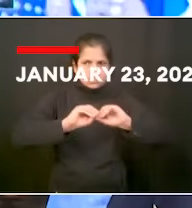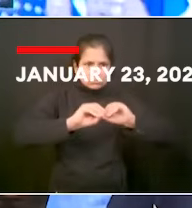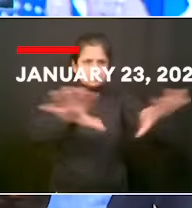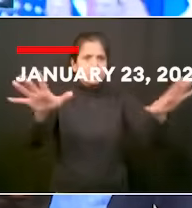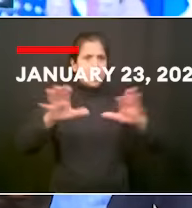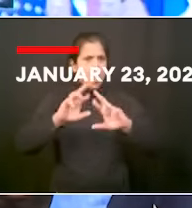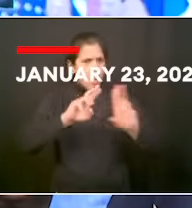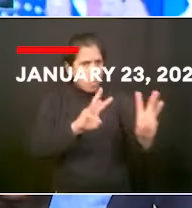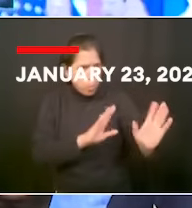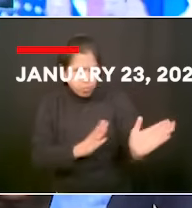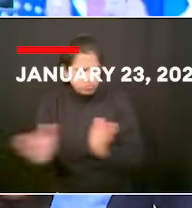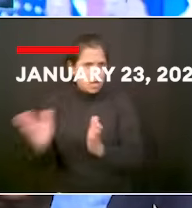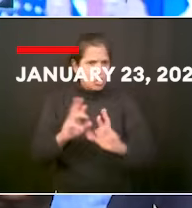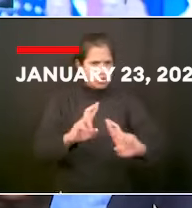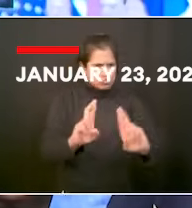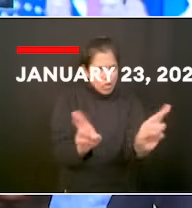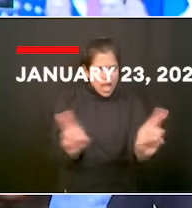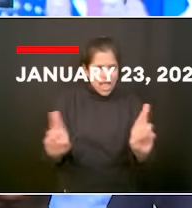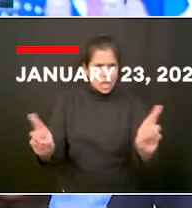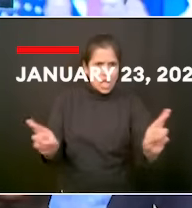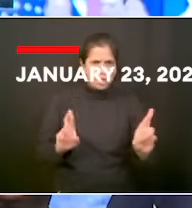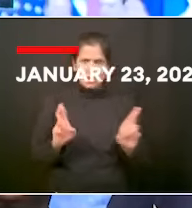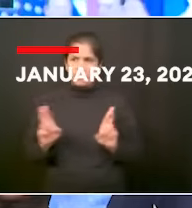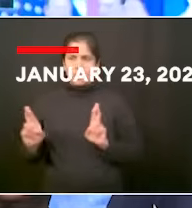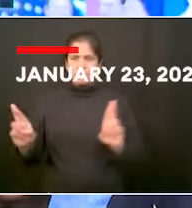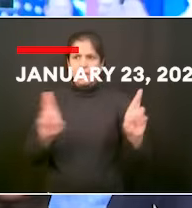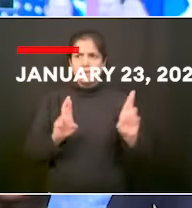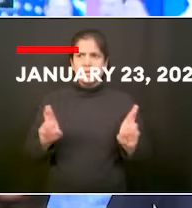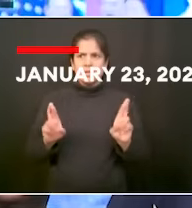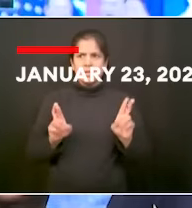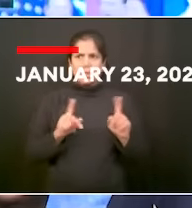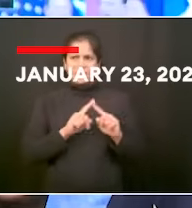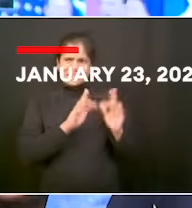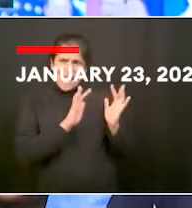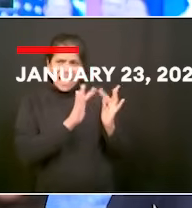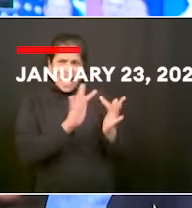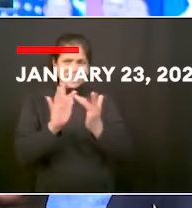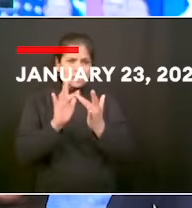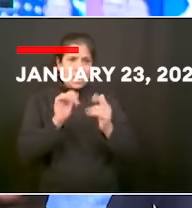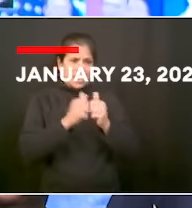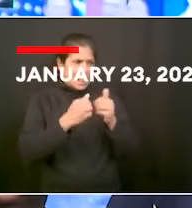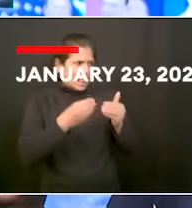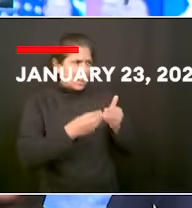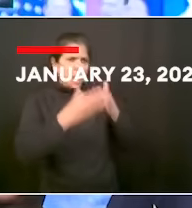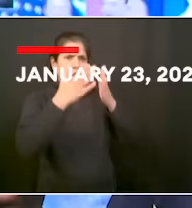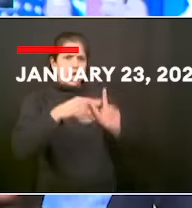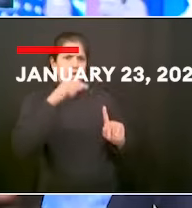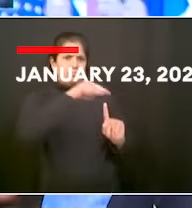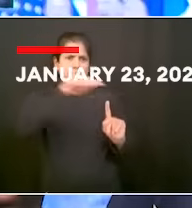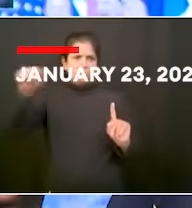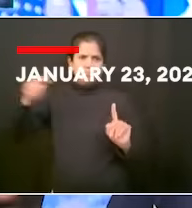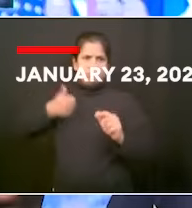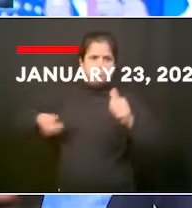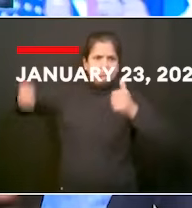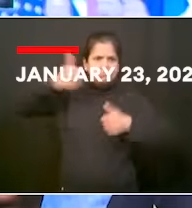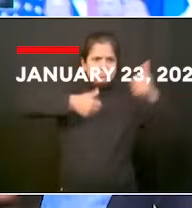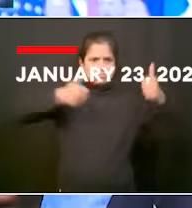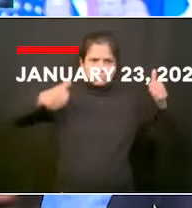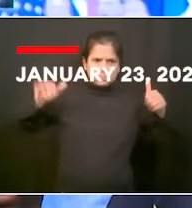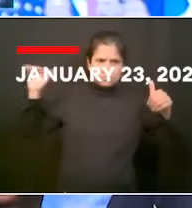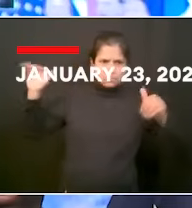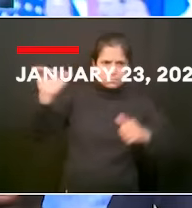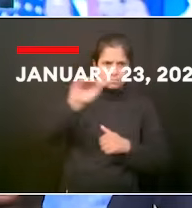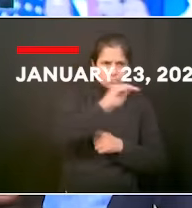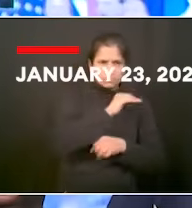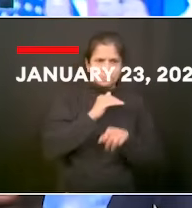but also my deputy mayor who is really not only running the entire operations, but is staying close at hand